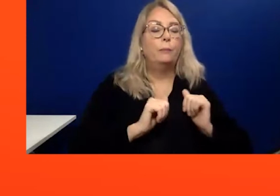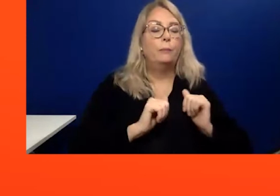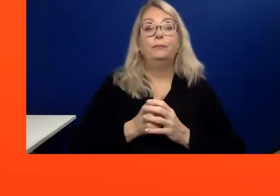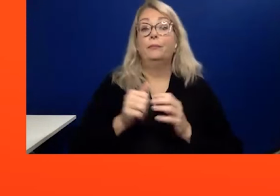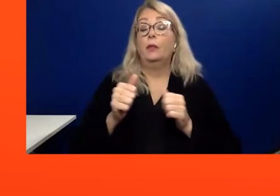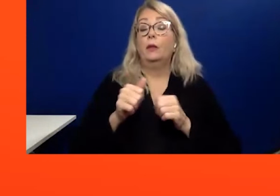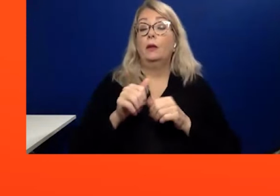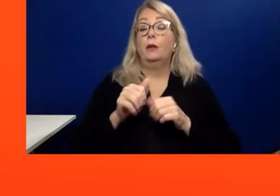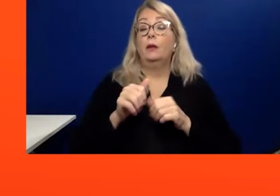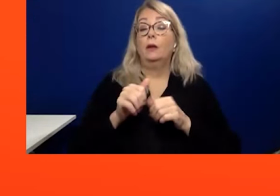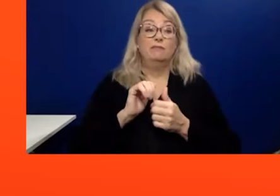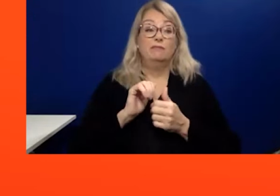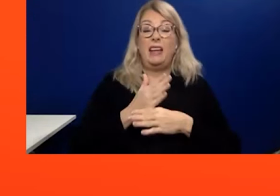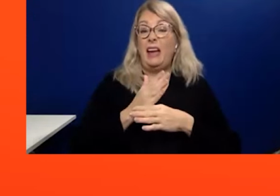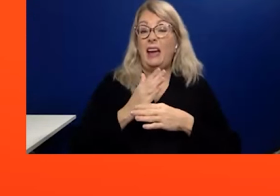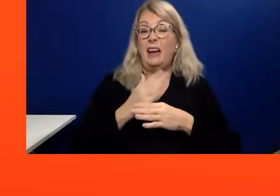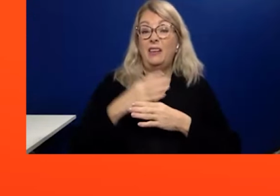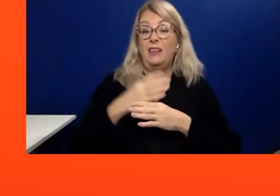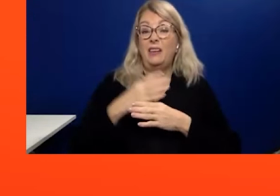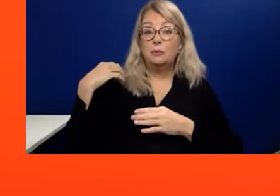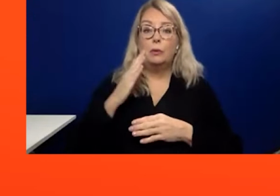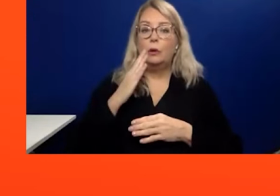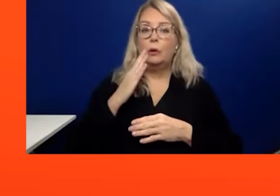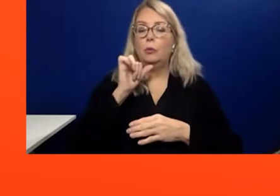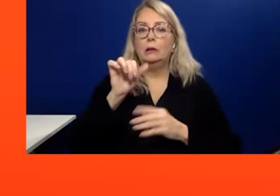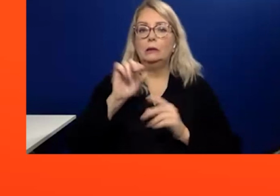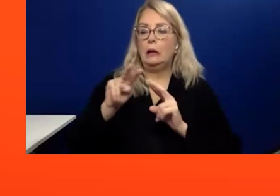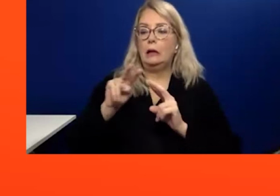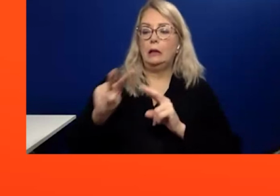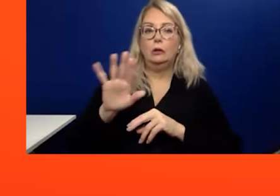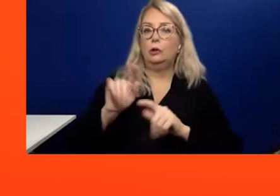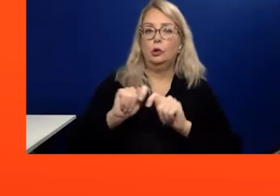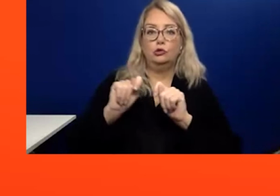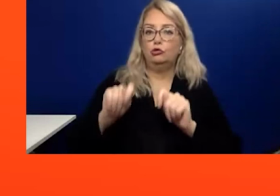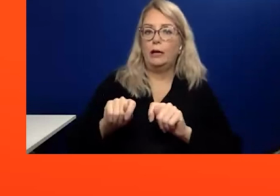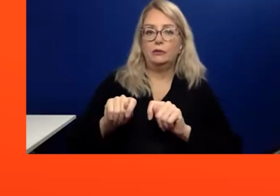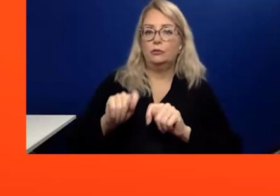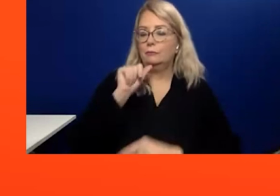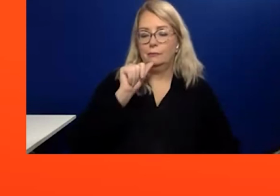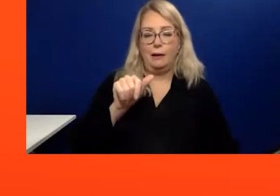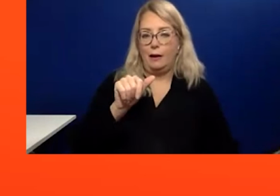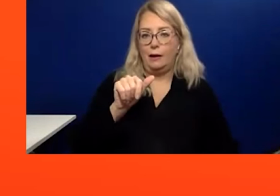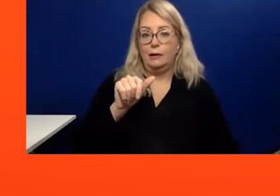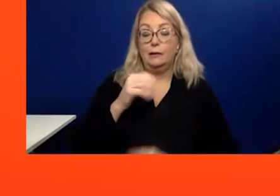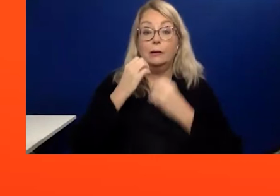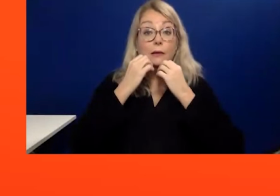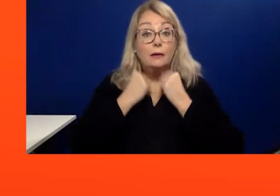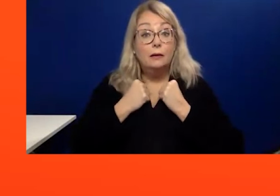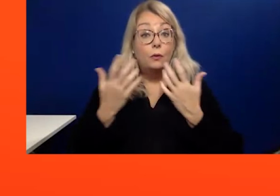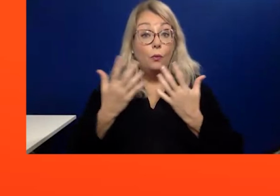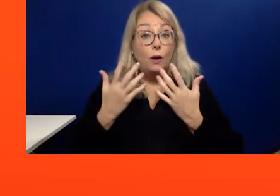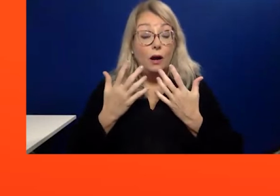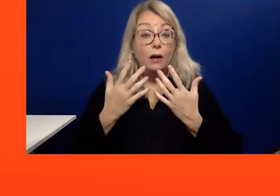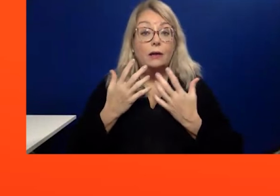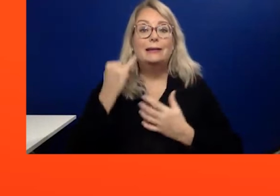the transcript and say, did you have straight A's? Right? What they care about is whether or not you can perform.